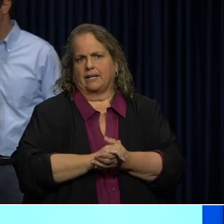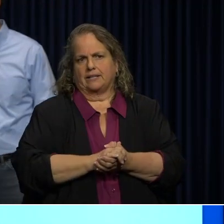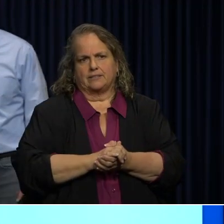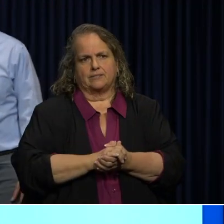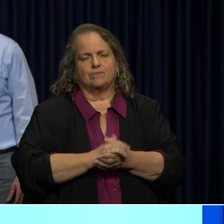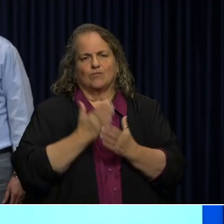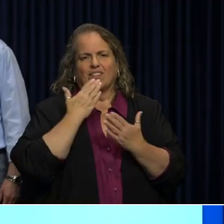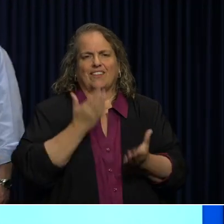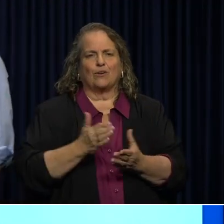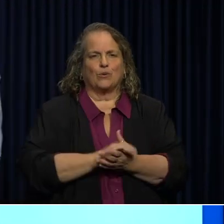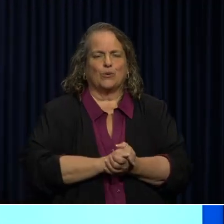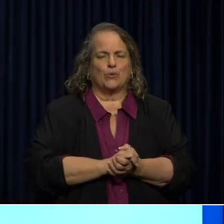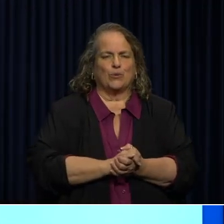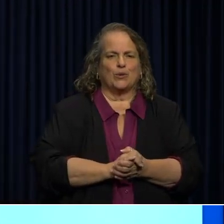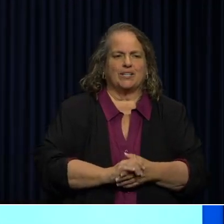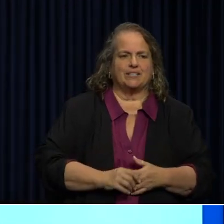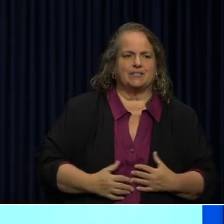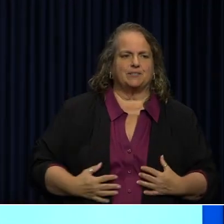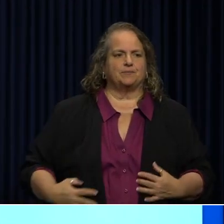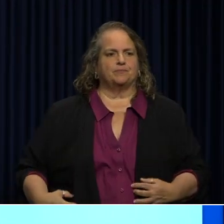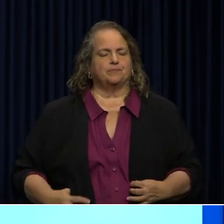Thank you.